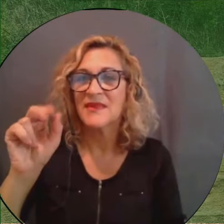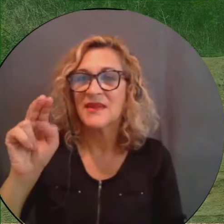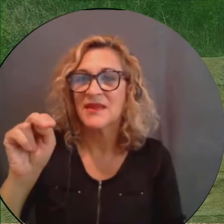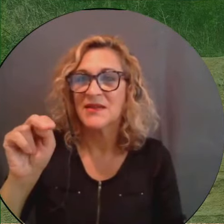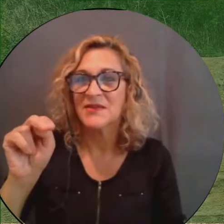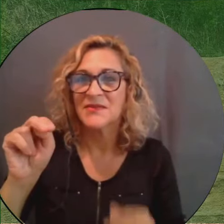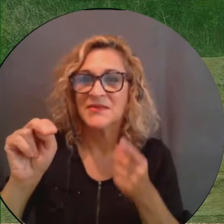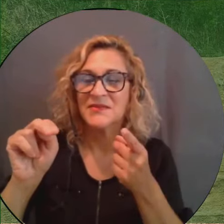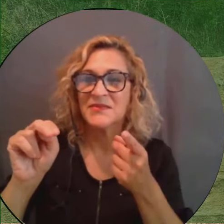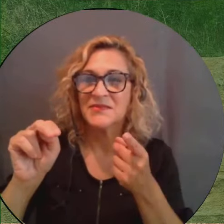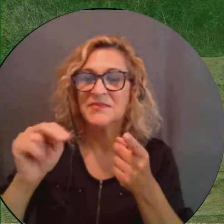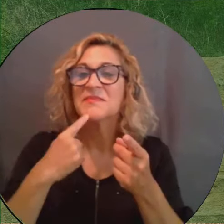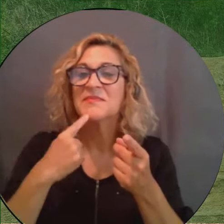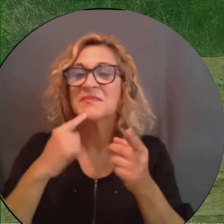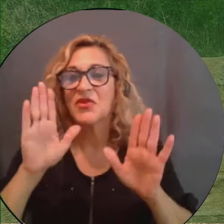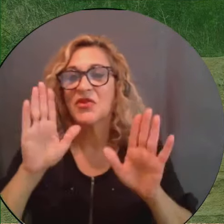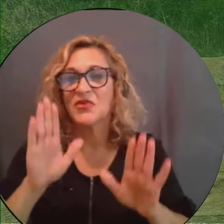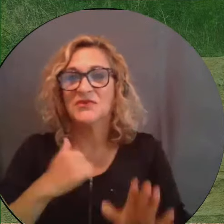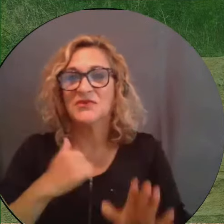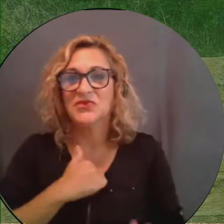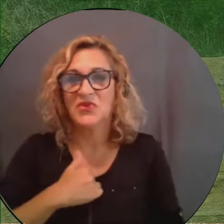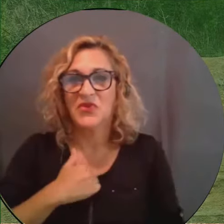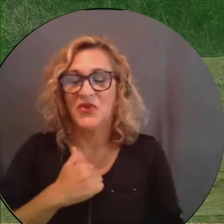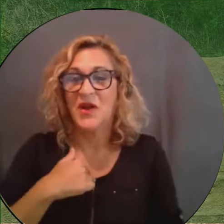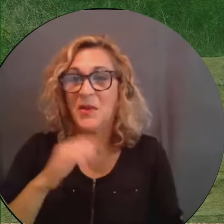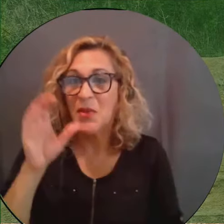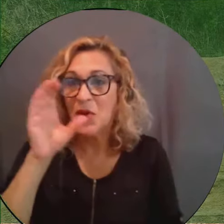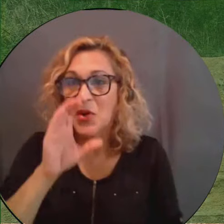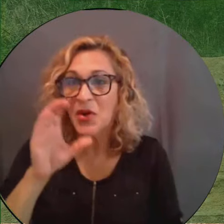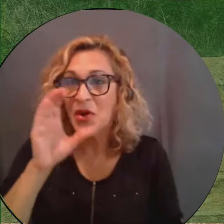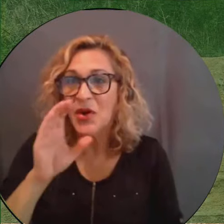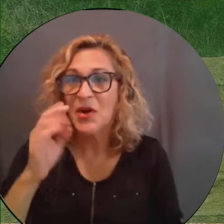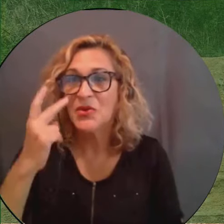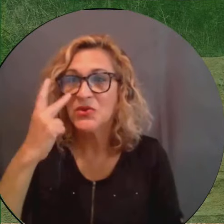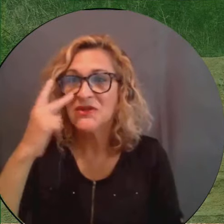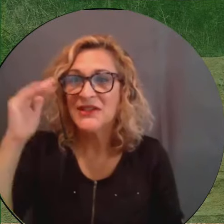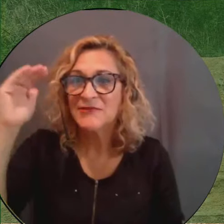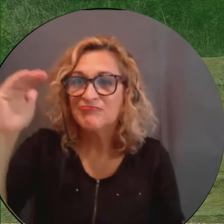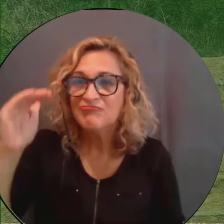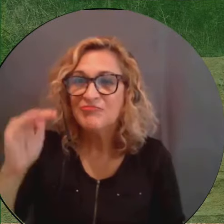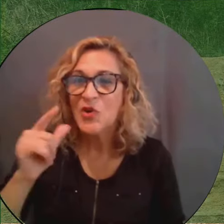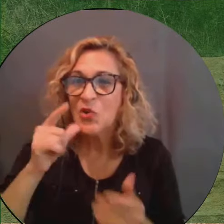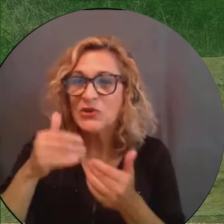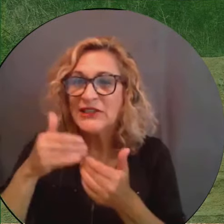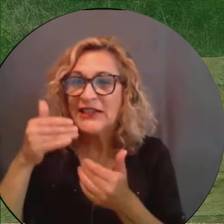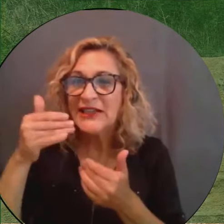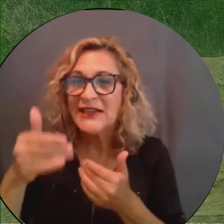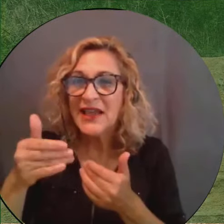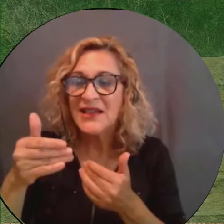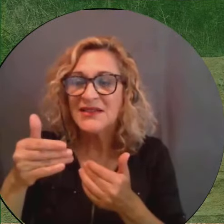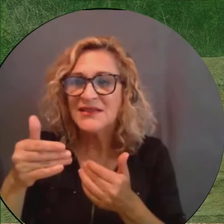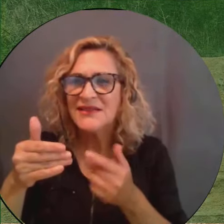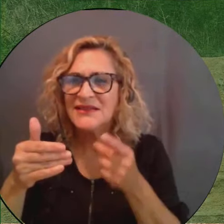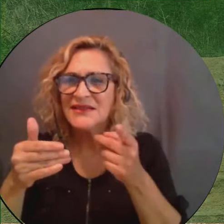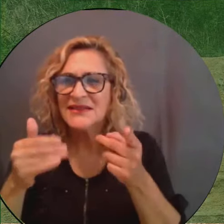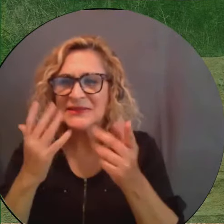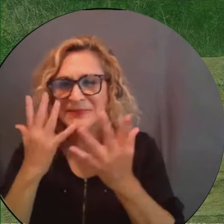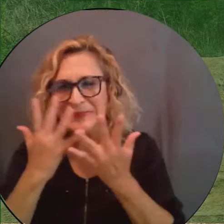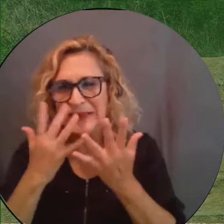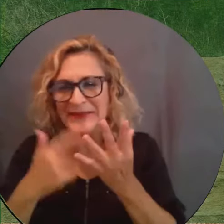Great, sorry, I am remembering, I'm sorry, I'm like looking for my document about who is up next. It's very embarrassing, but is it Zohra? Are you up next? No,